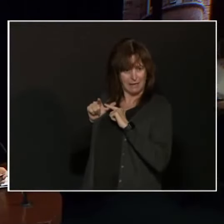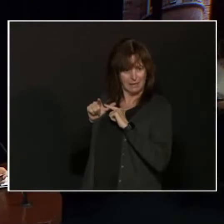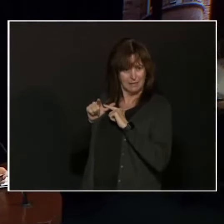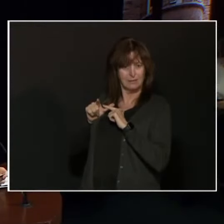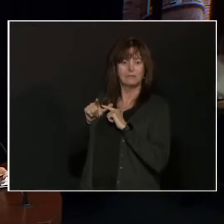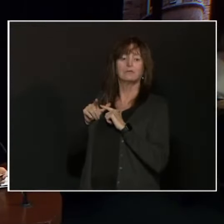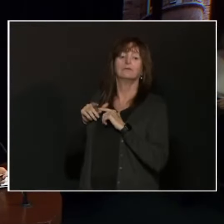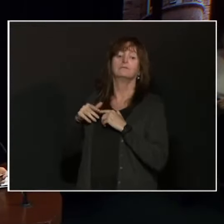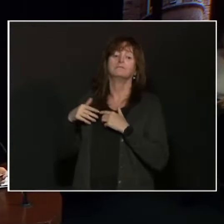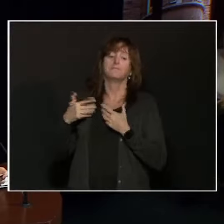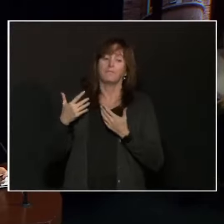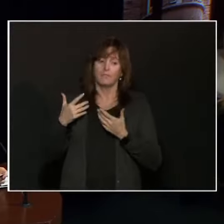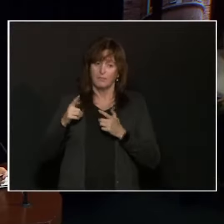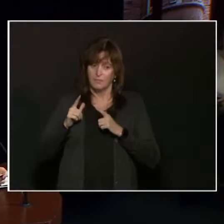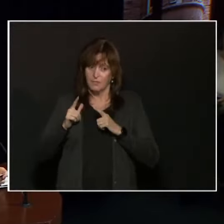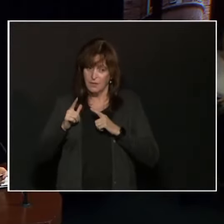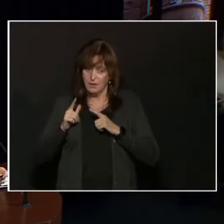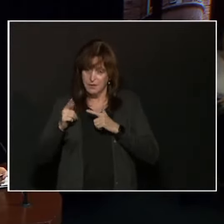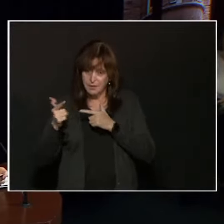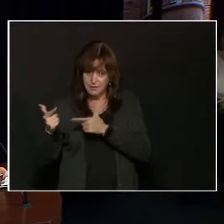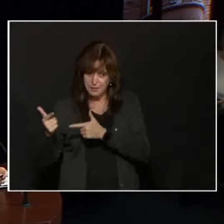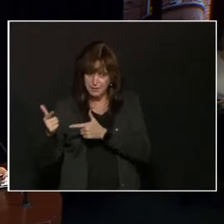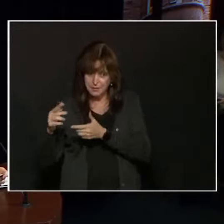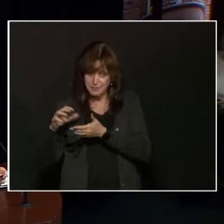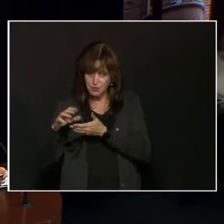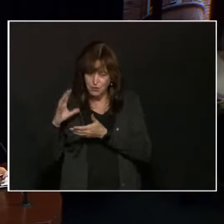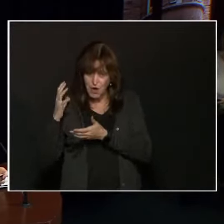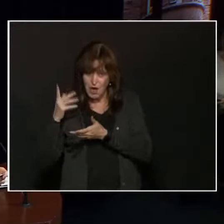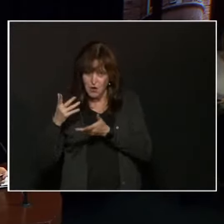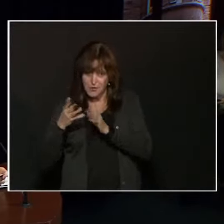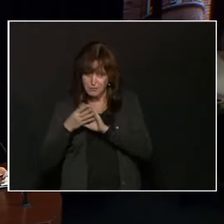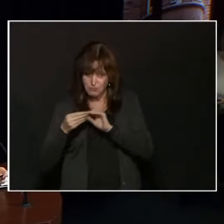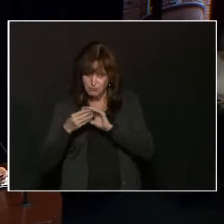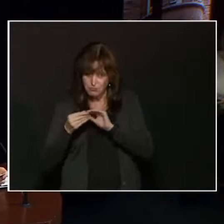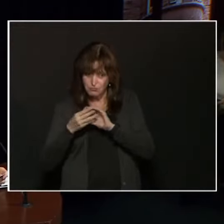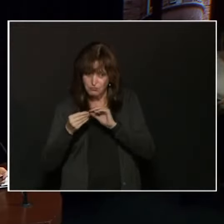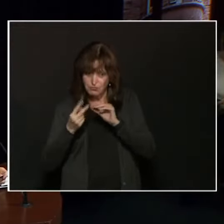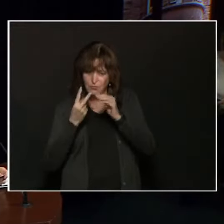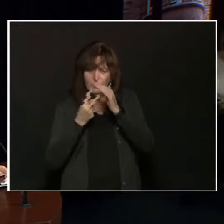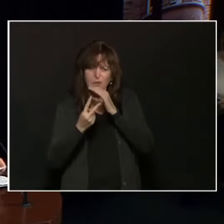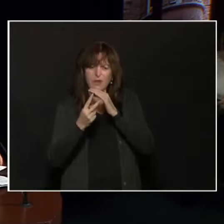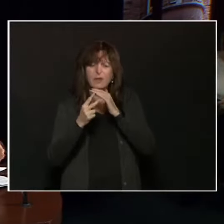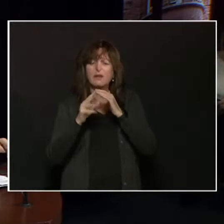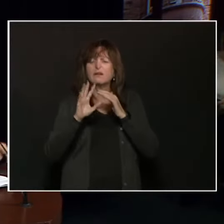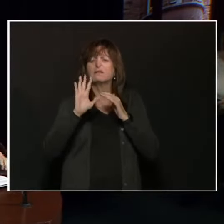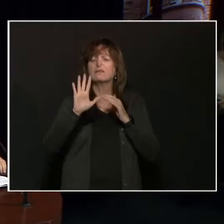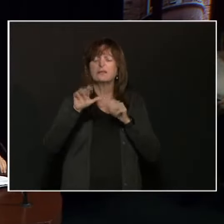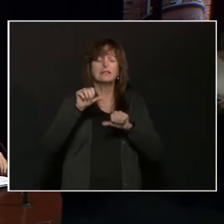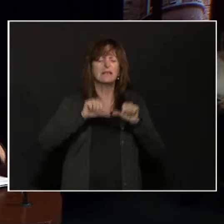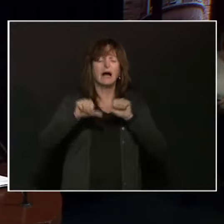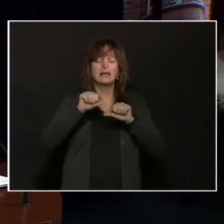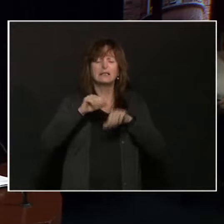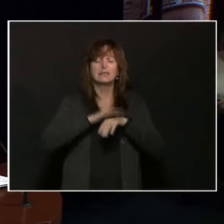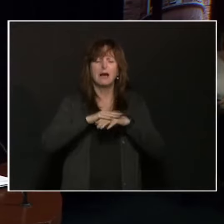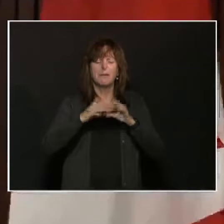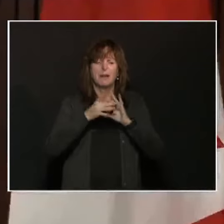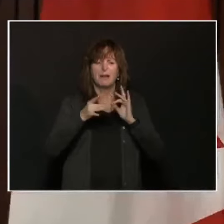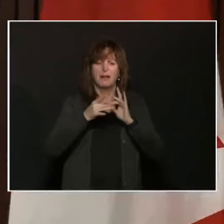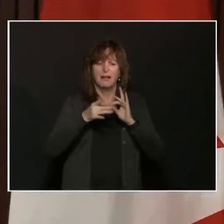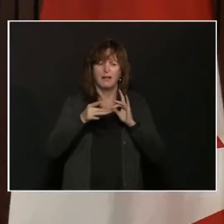through the update today from the analytics group from the science table. So over to you, Dr. Brown. Great, thank you.